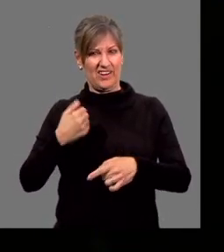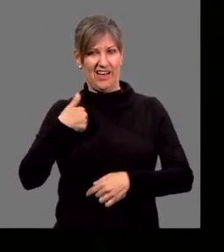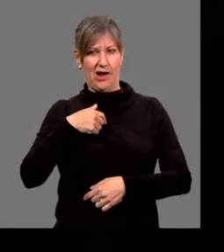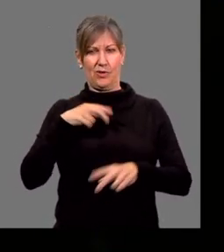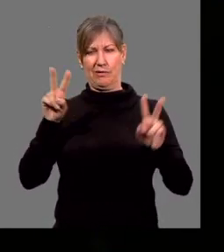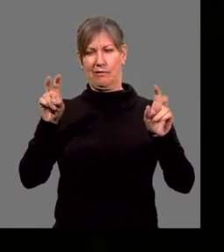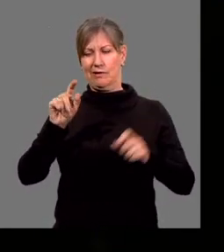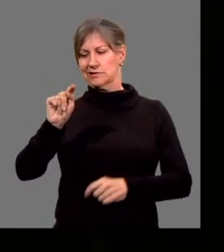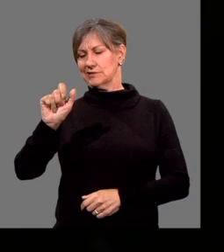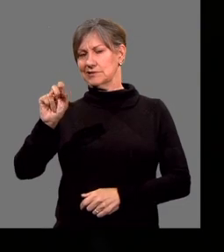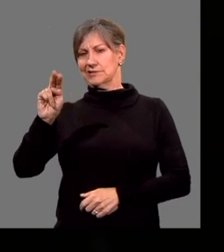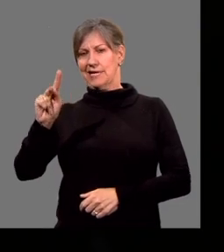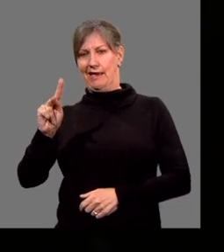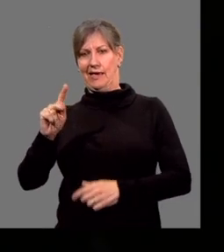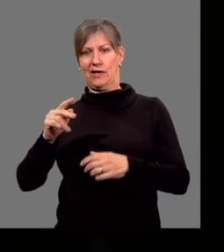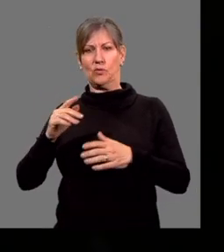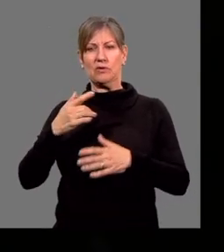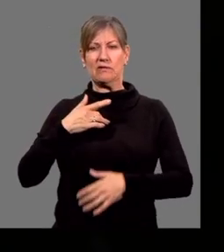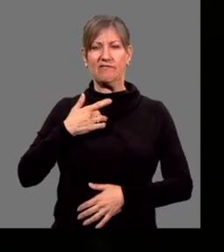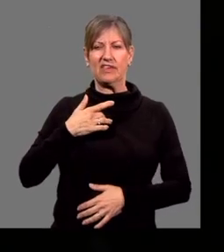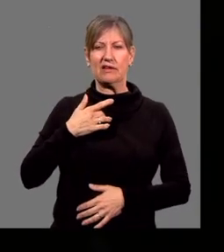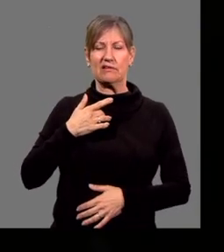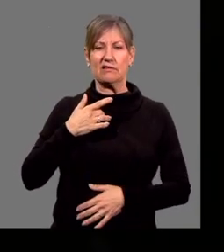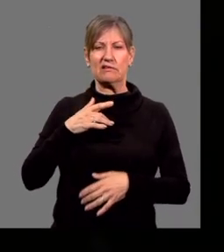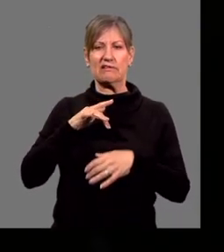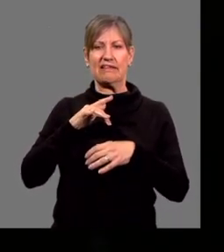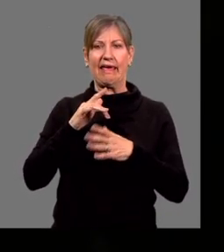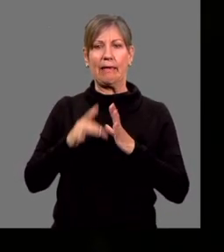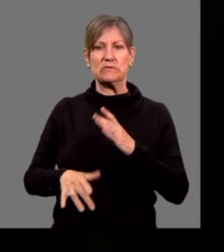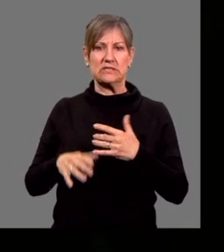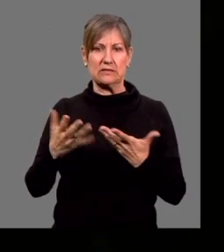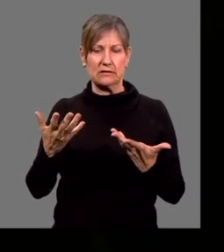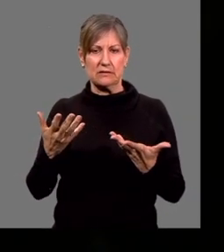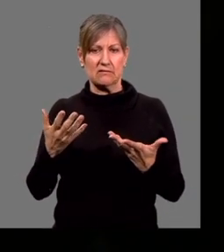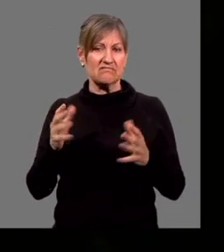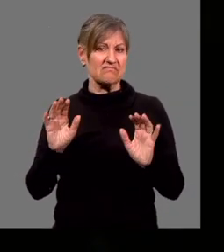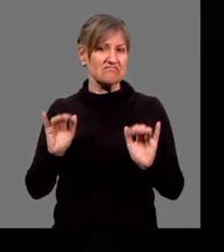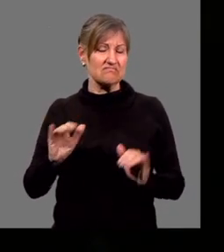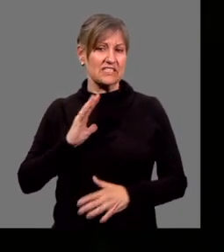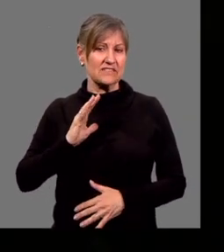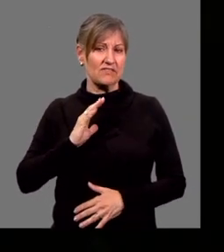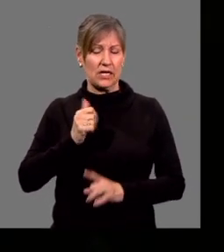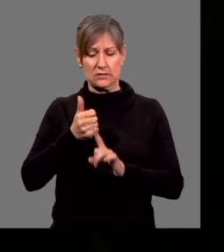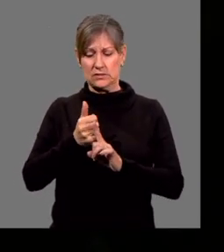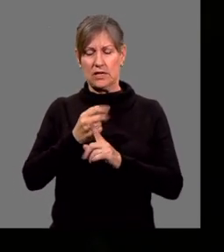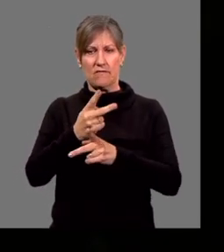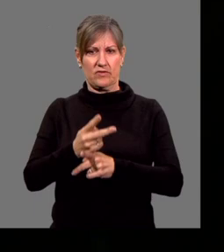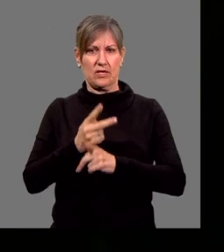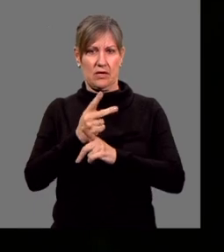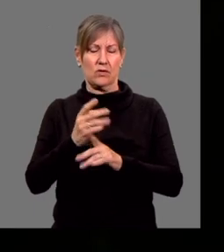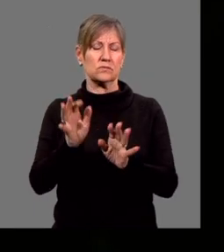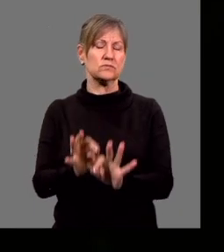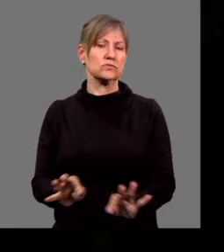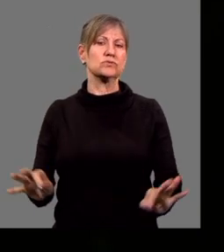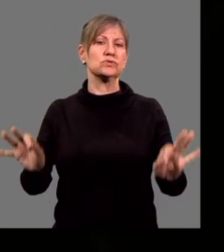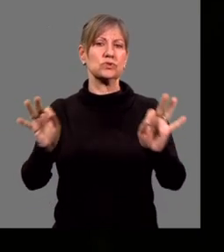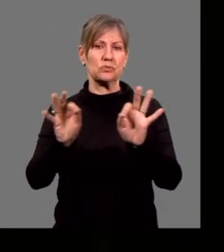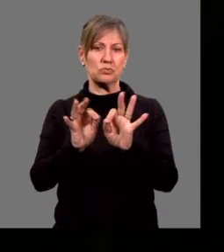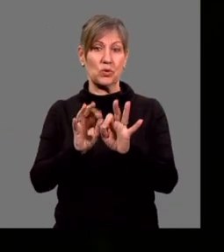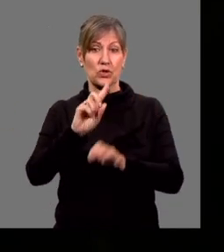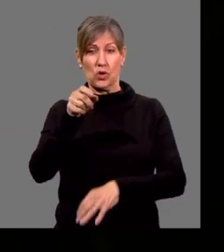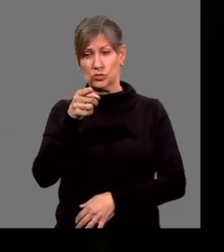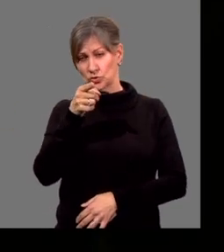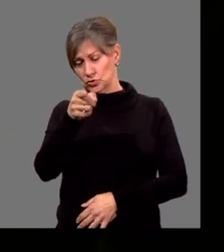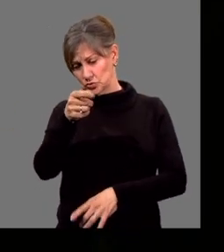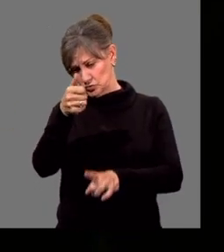our tank will fill empty. Our batteries will fill out of juice, and guess what? That's okay. Self-care is what is so important,